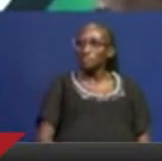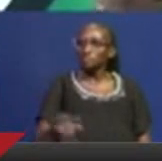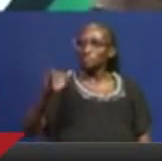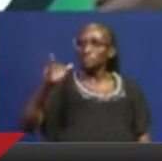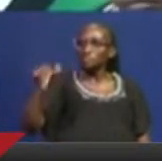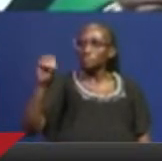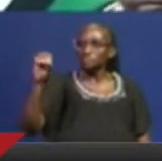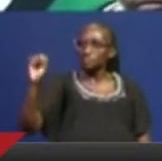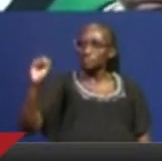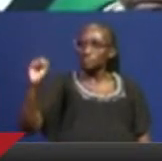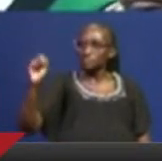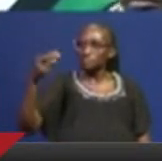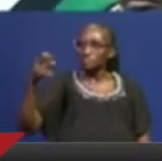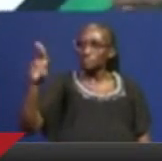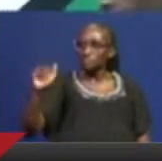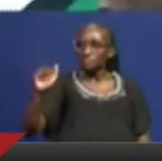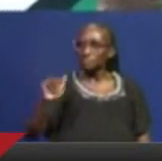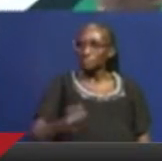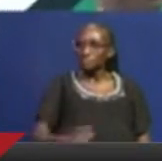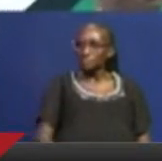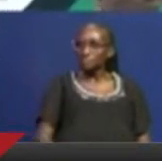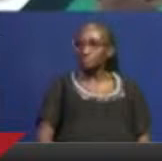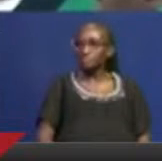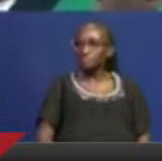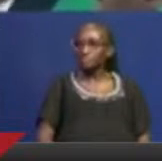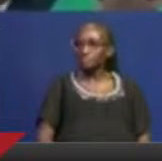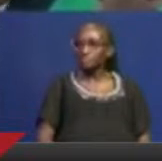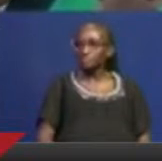Kaiti Joshua Kimilu.